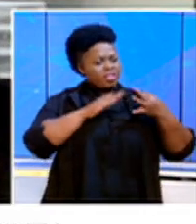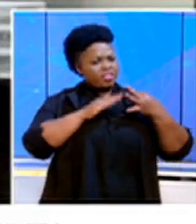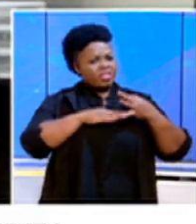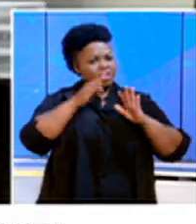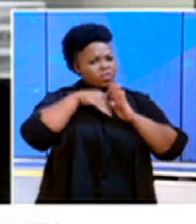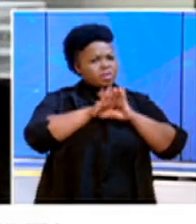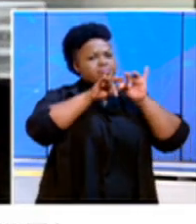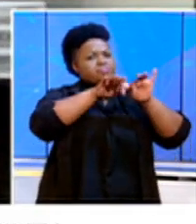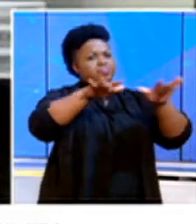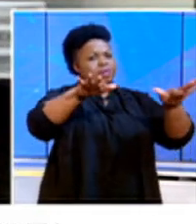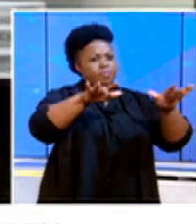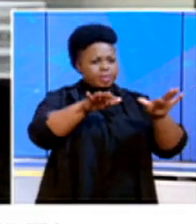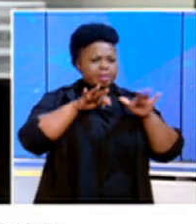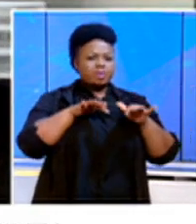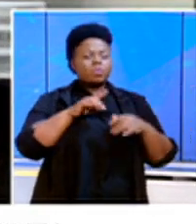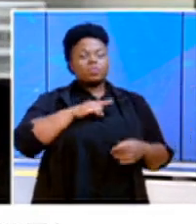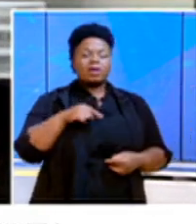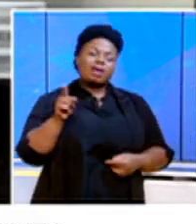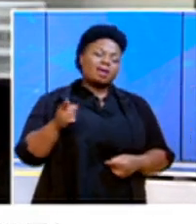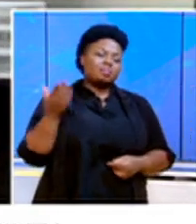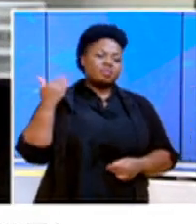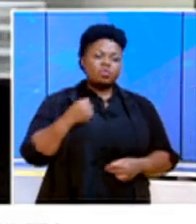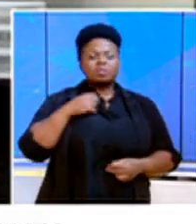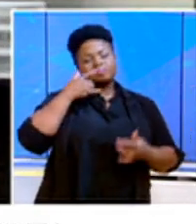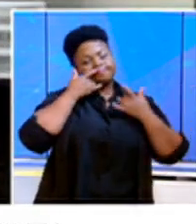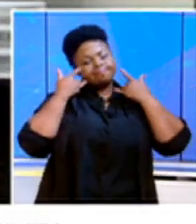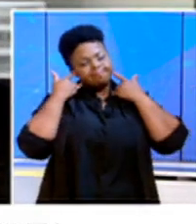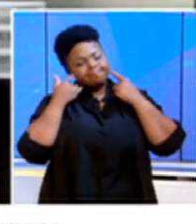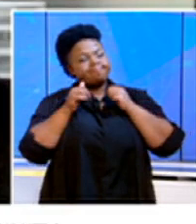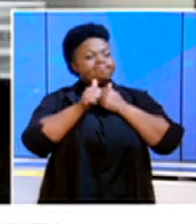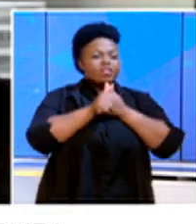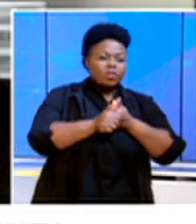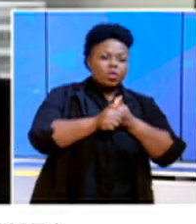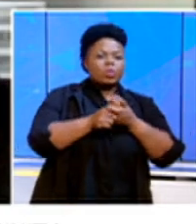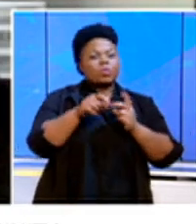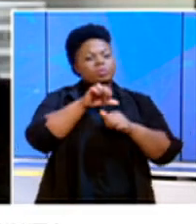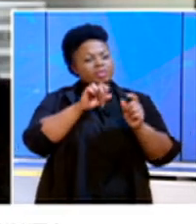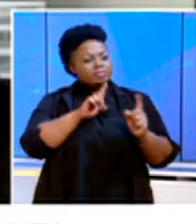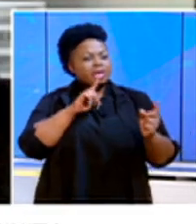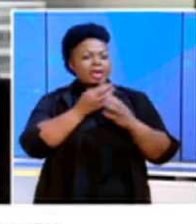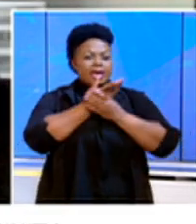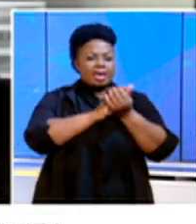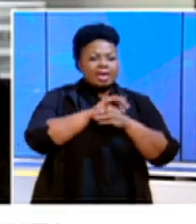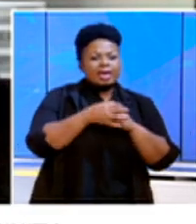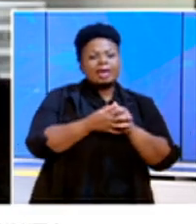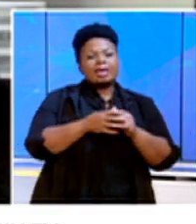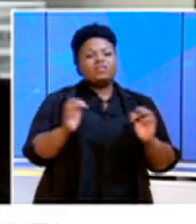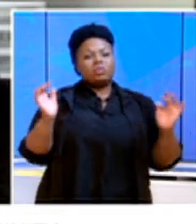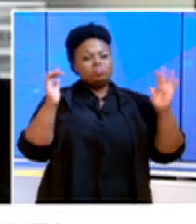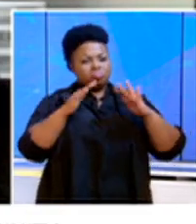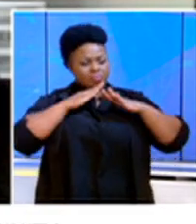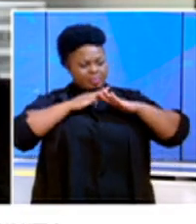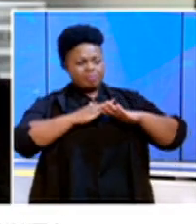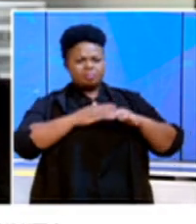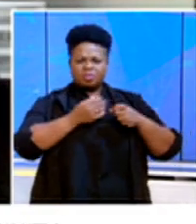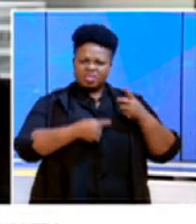in our arsenal, that's what we keep on being told, we have masks, sanitizers, hand washing, and the ability to social distance. That's what we have